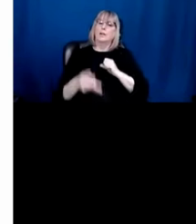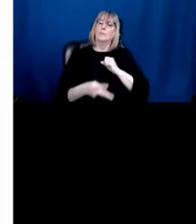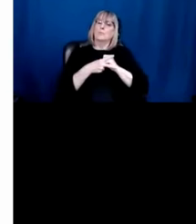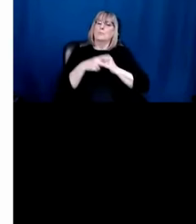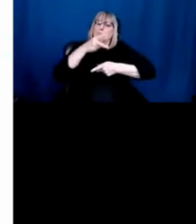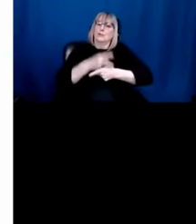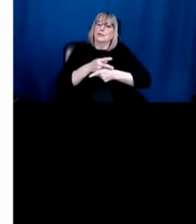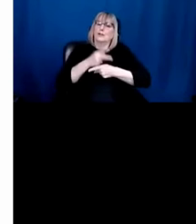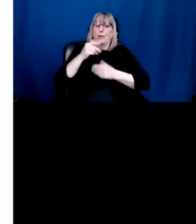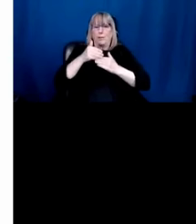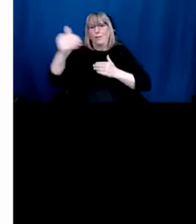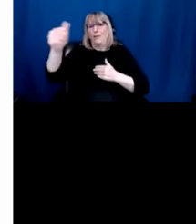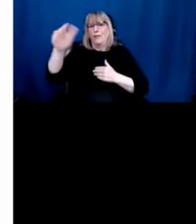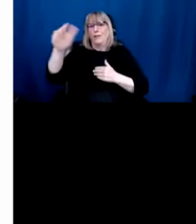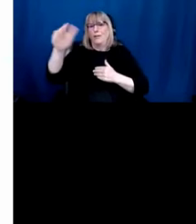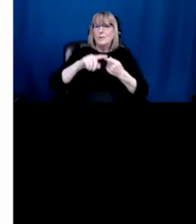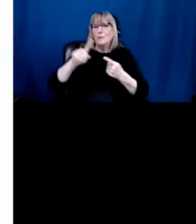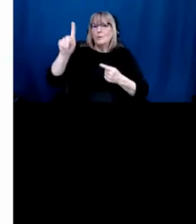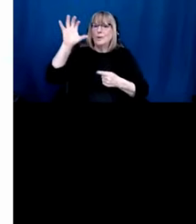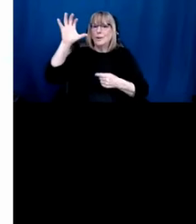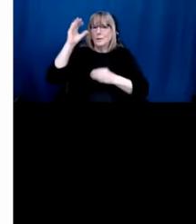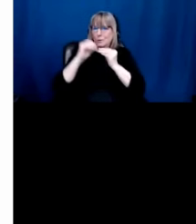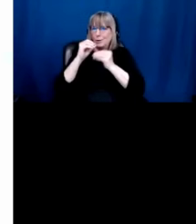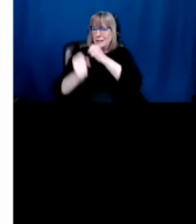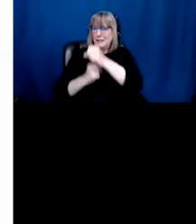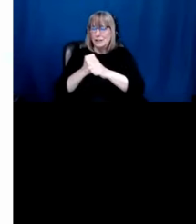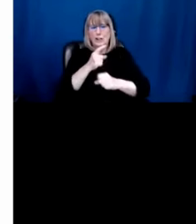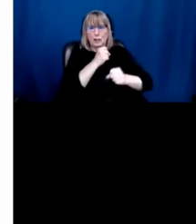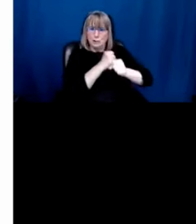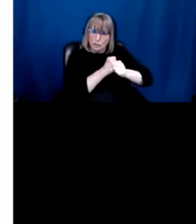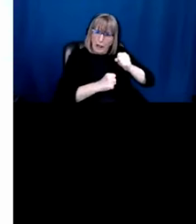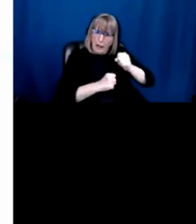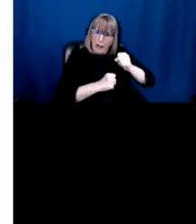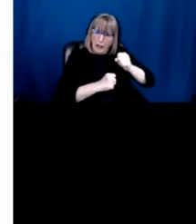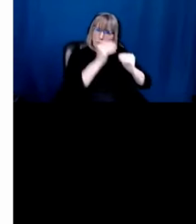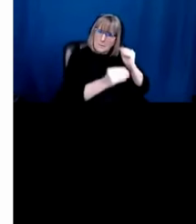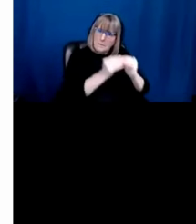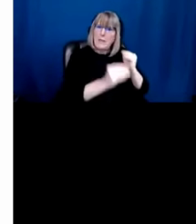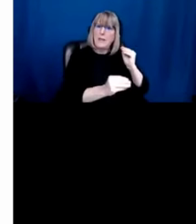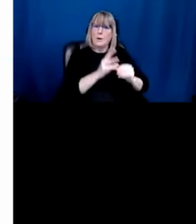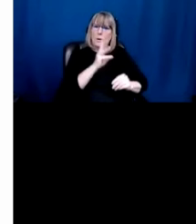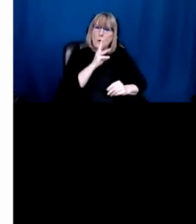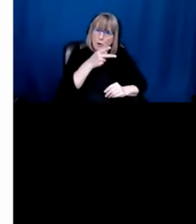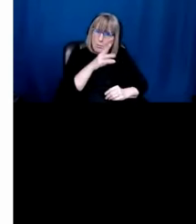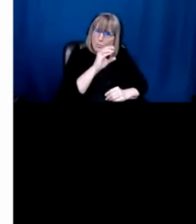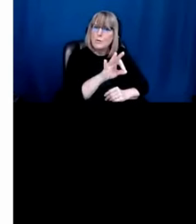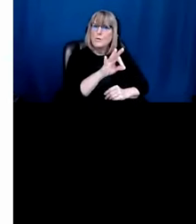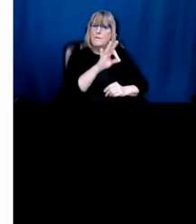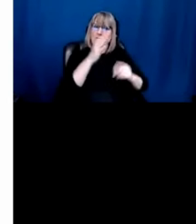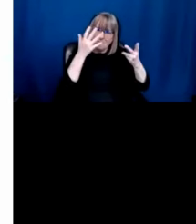Goodwin. because all the structural repairs to make it a sound waterproof building have been done.